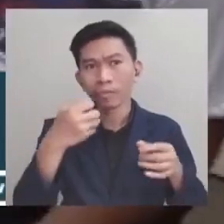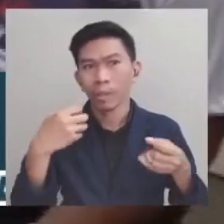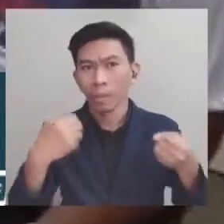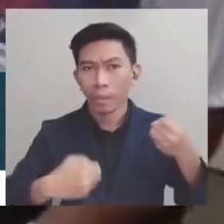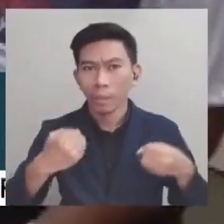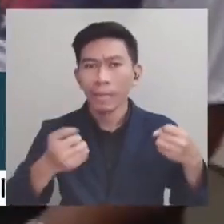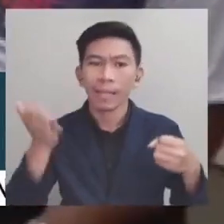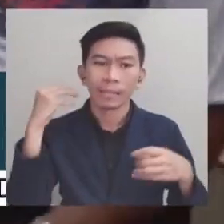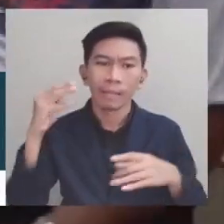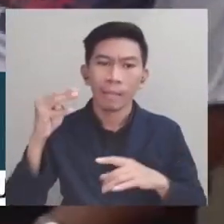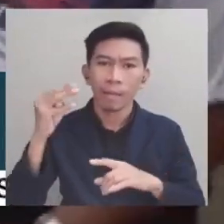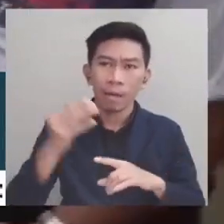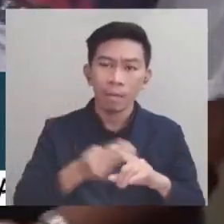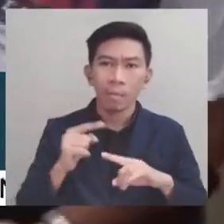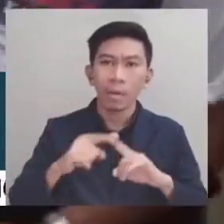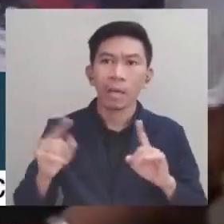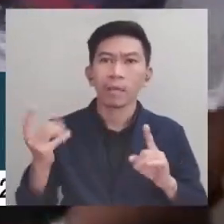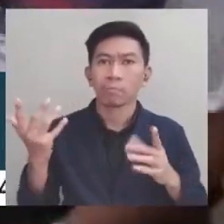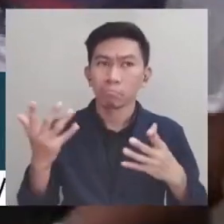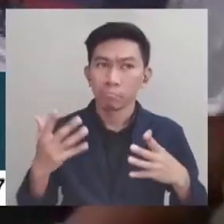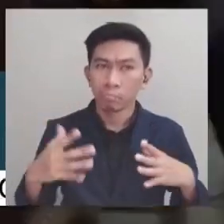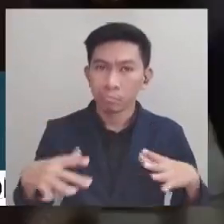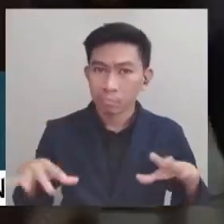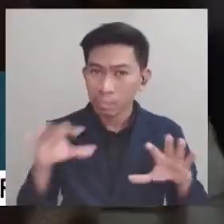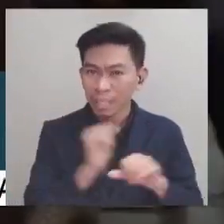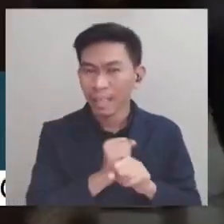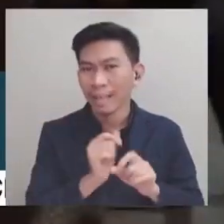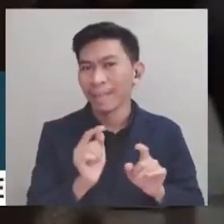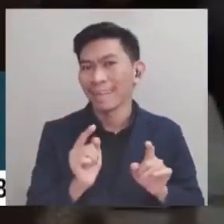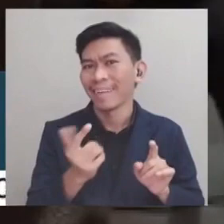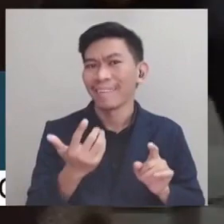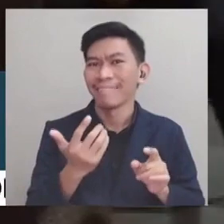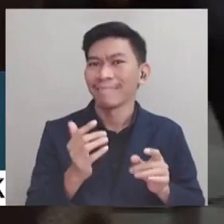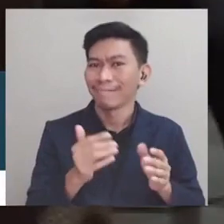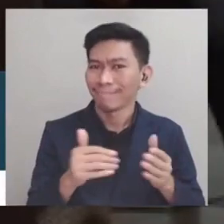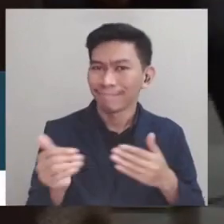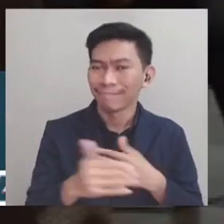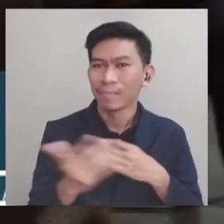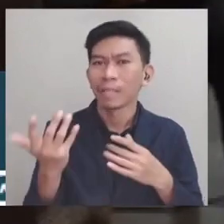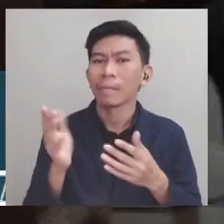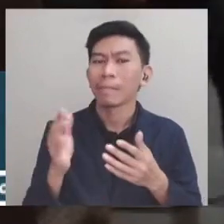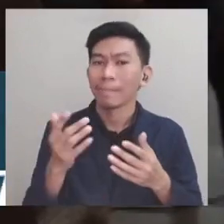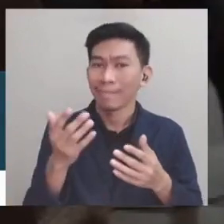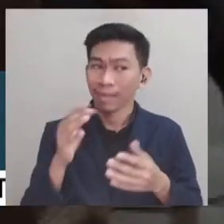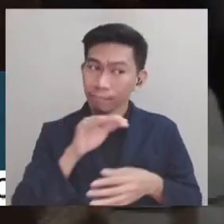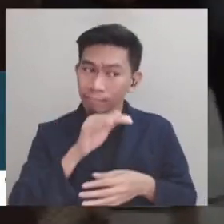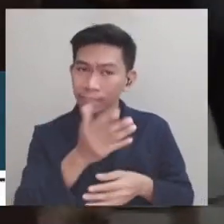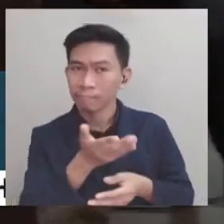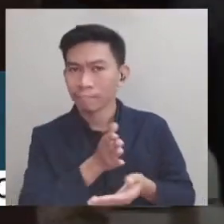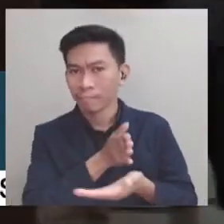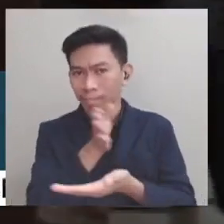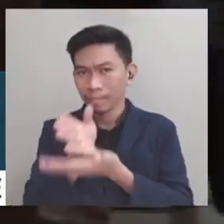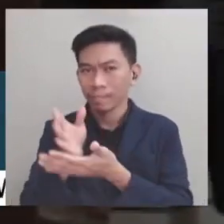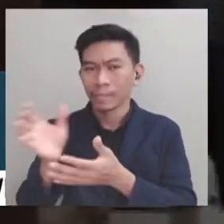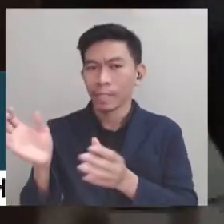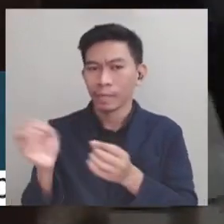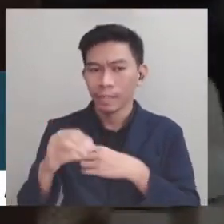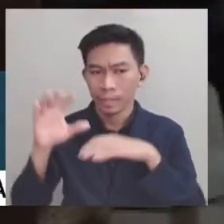when they were called at the Malacañang. One of the terms agreed was to move the deadline for consolidation